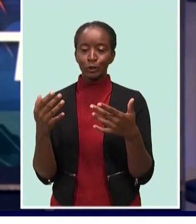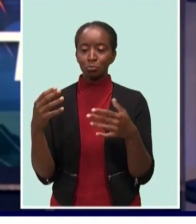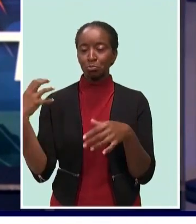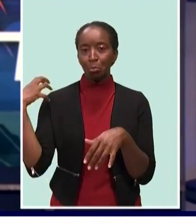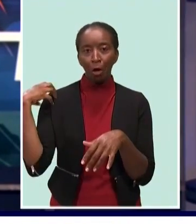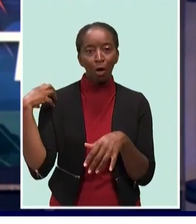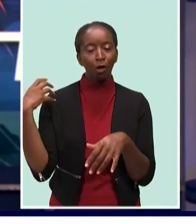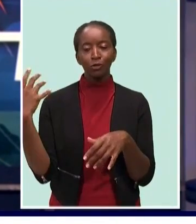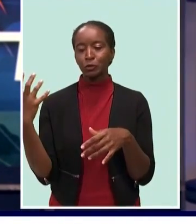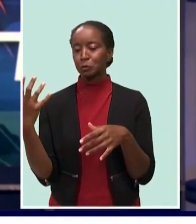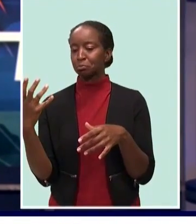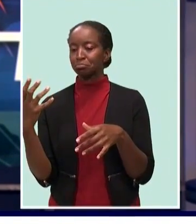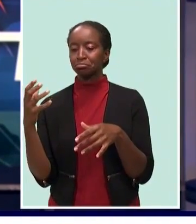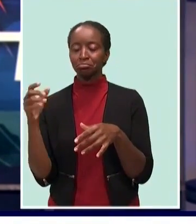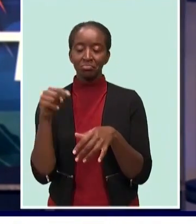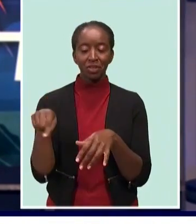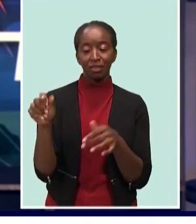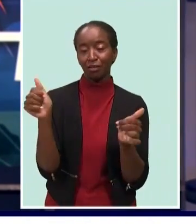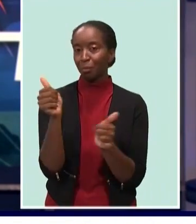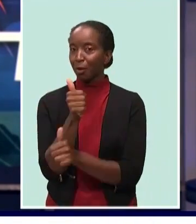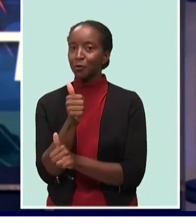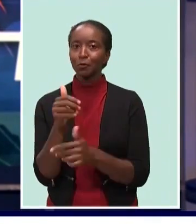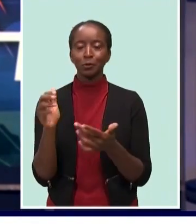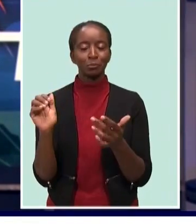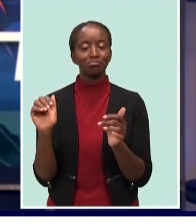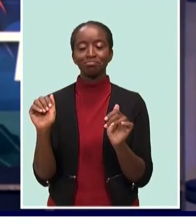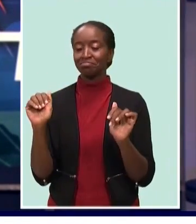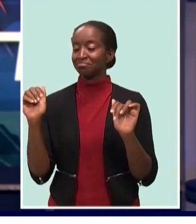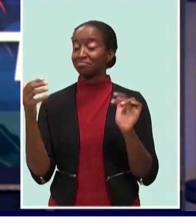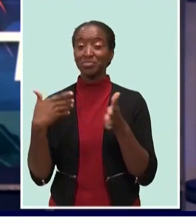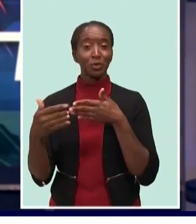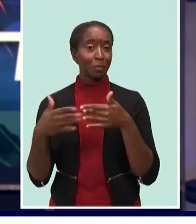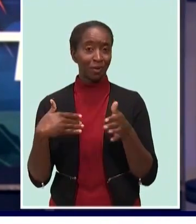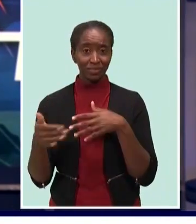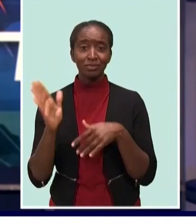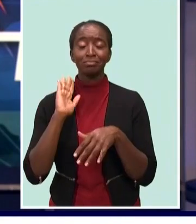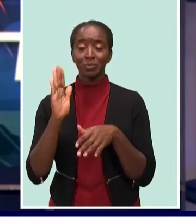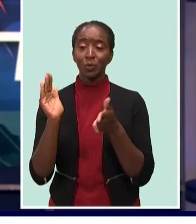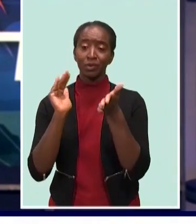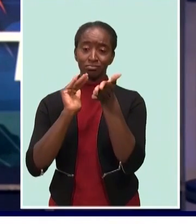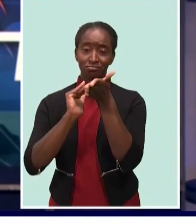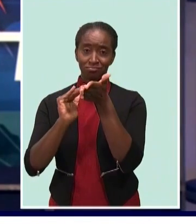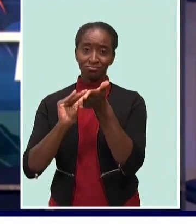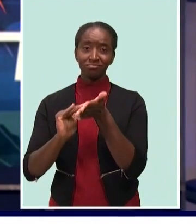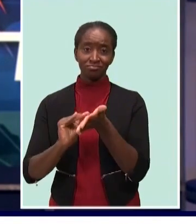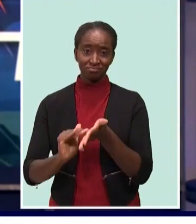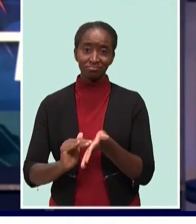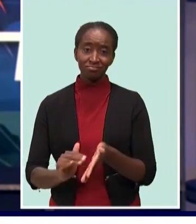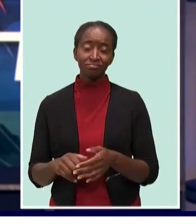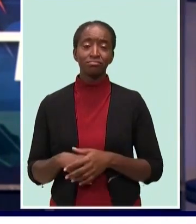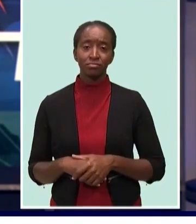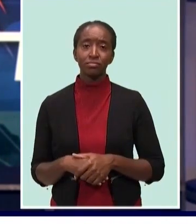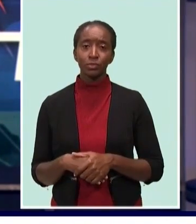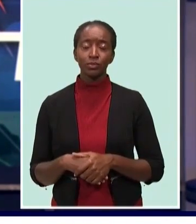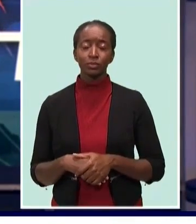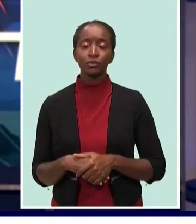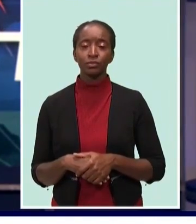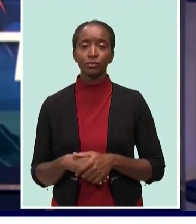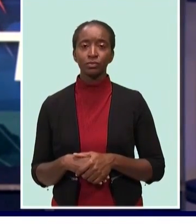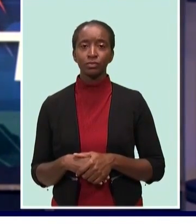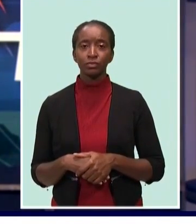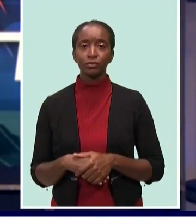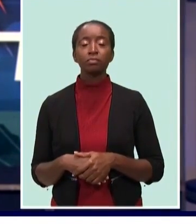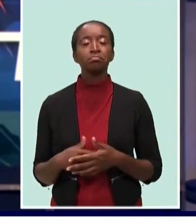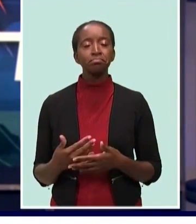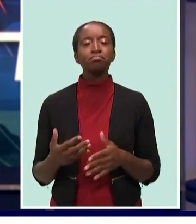Valerie Hope, the head of marketing and communication at the Nation newspaper, is among those affected. Well,